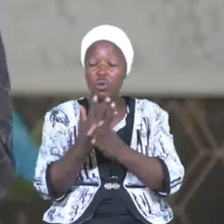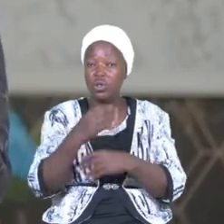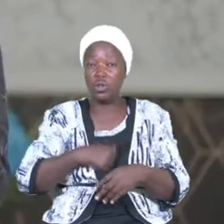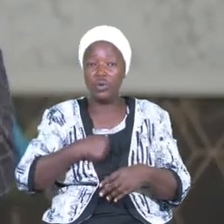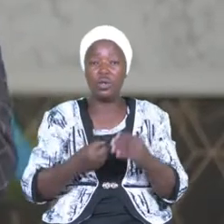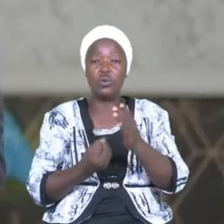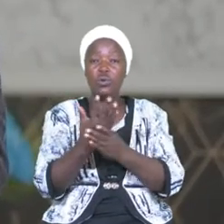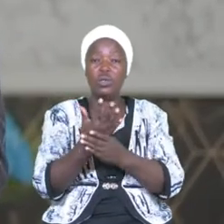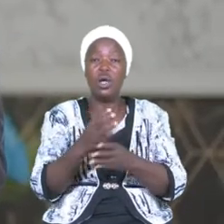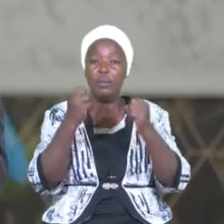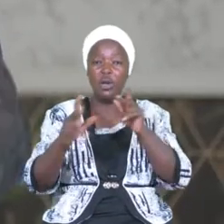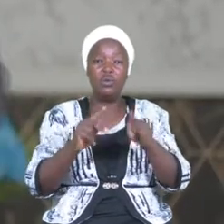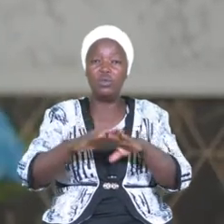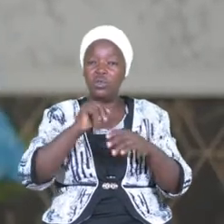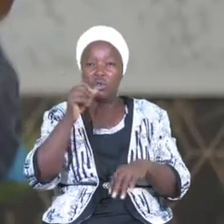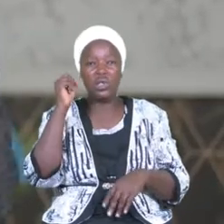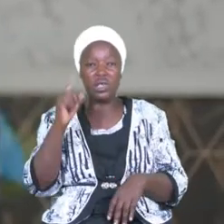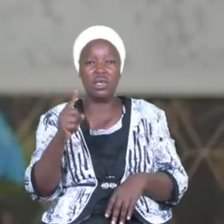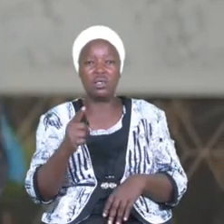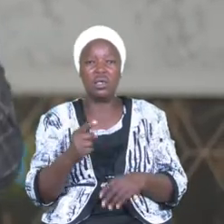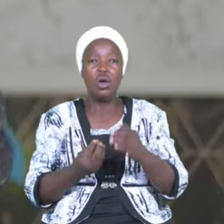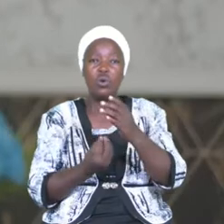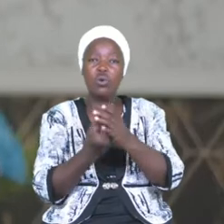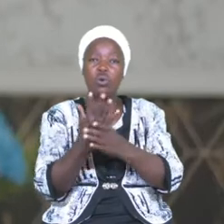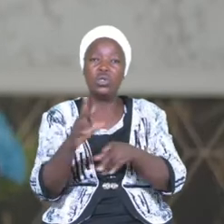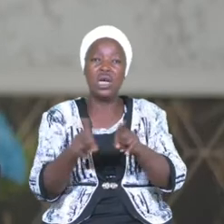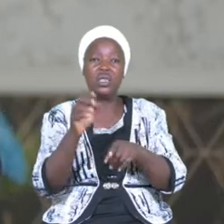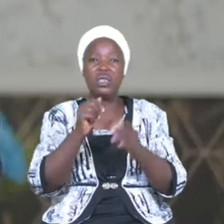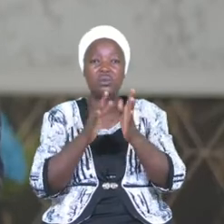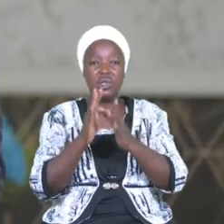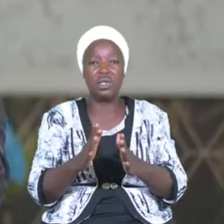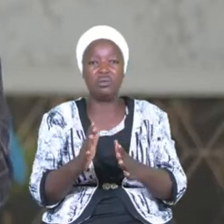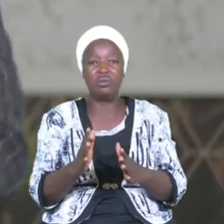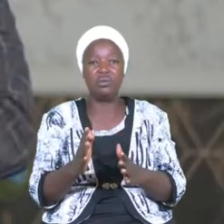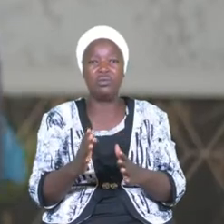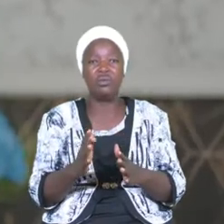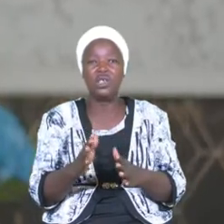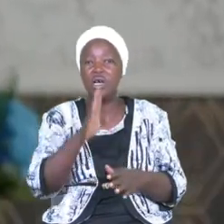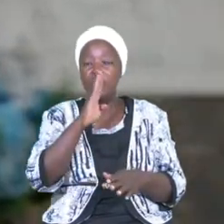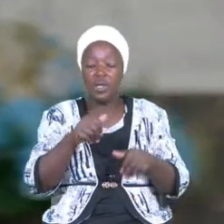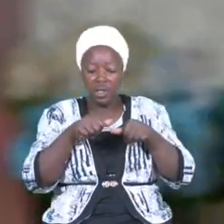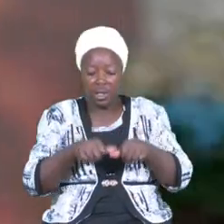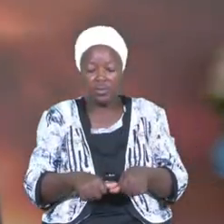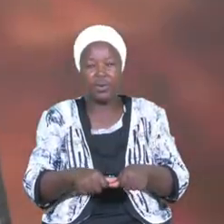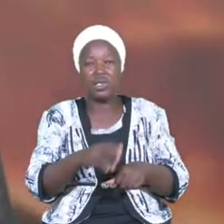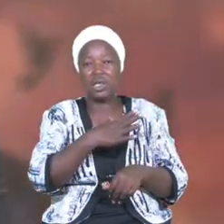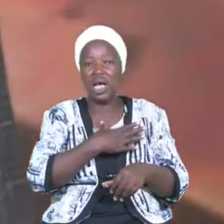as a Christian. Be steadfast and grow. What does that mean? You know, there are